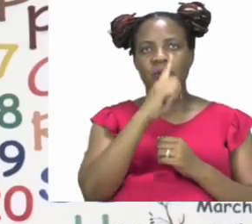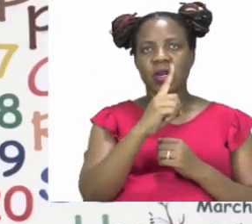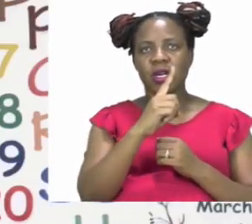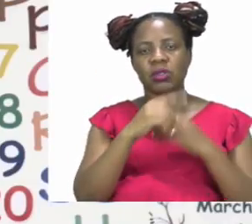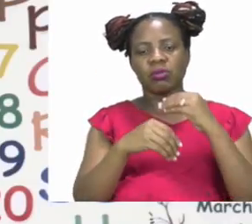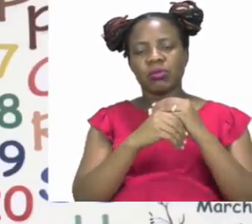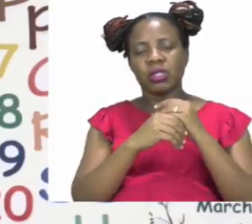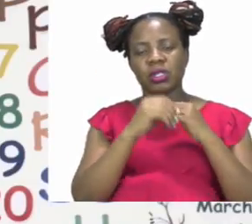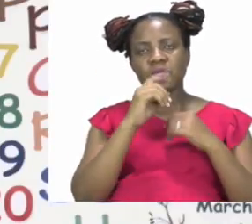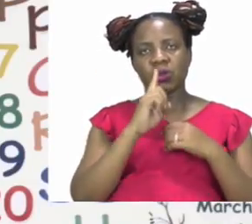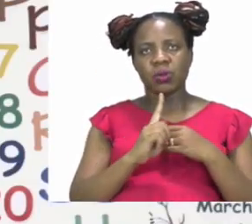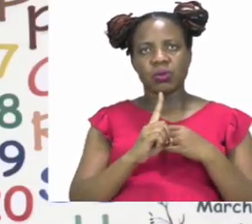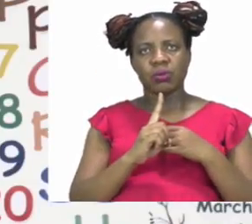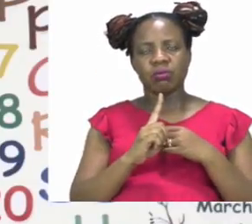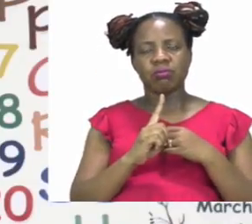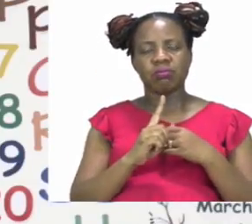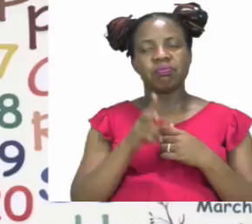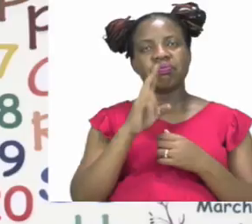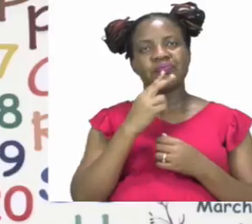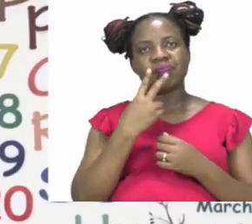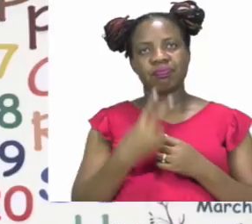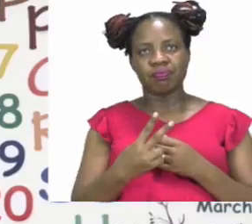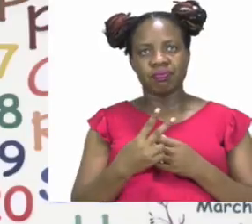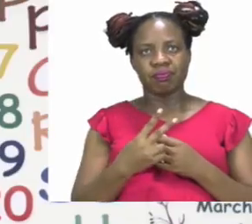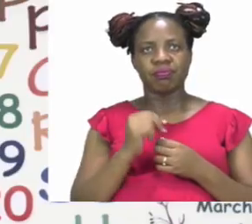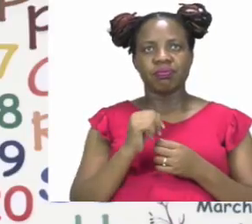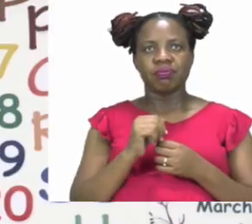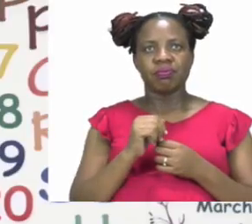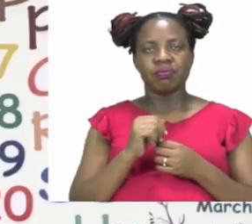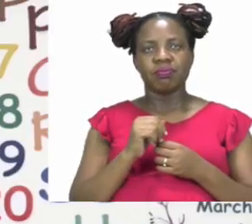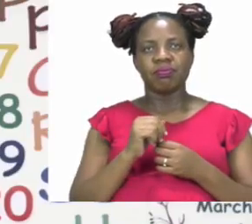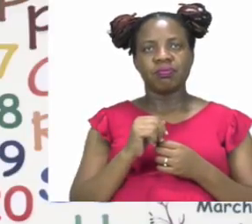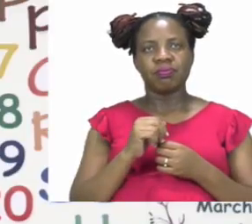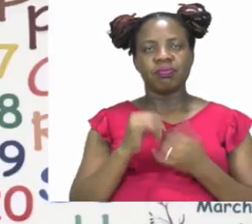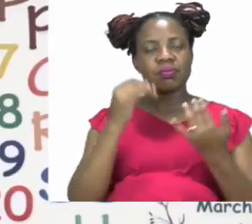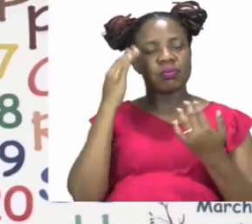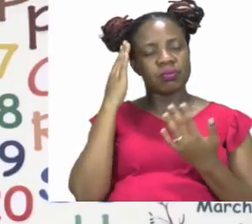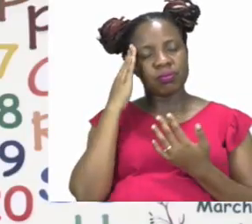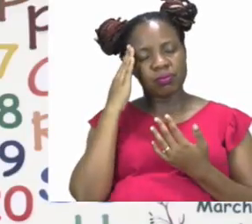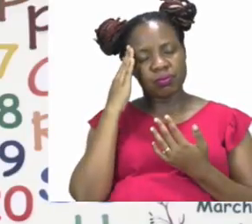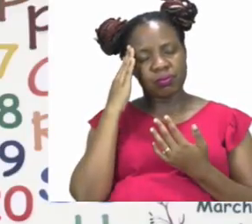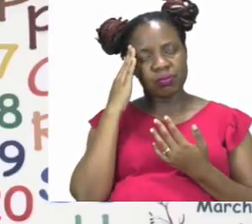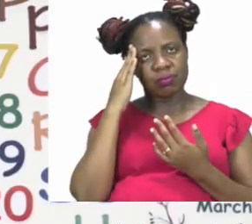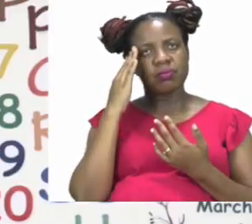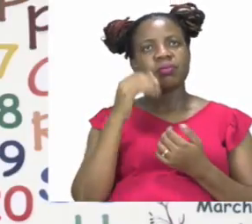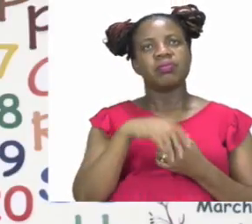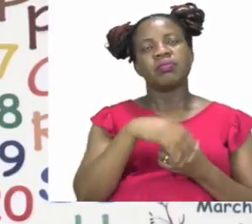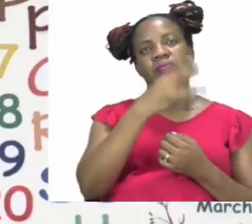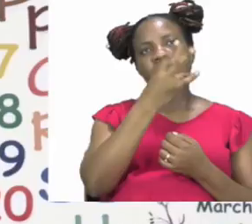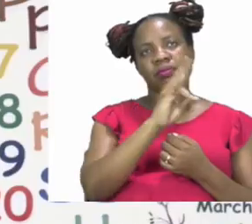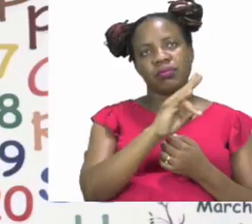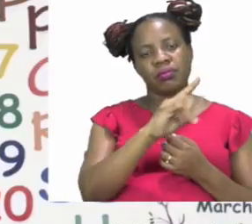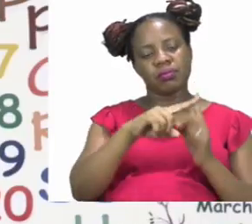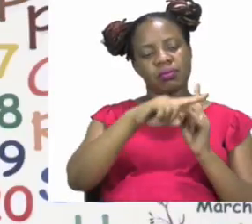plus 1 is equal to 2. So now we know that 7 plus